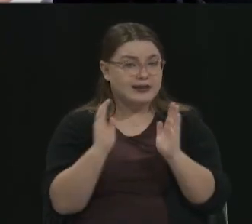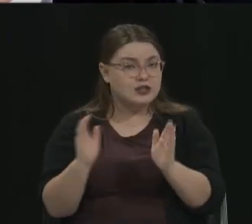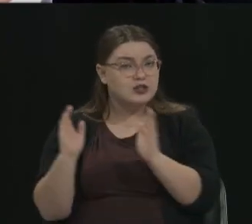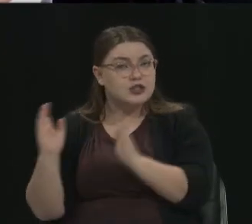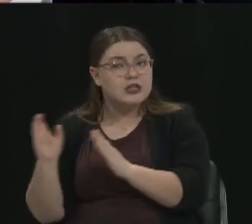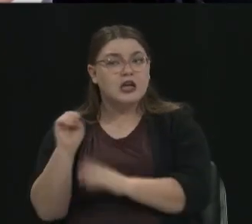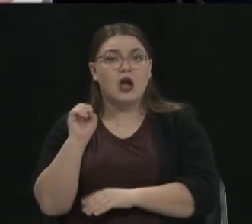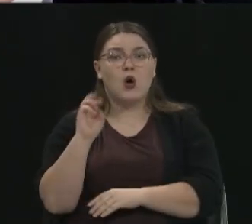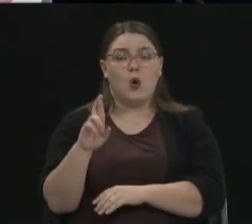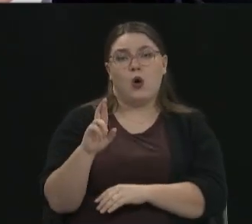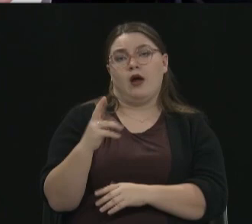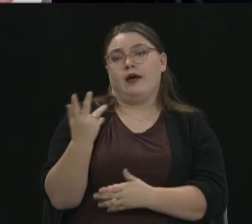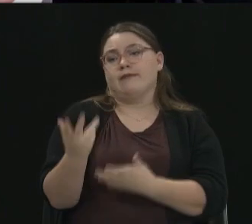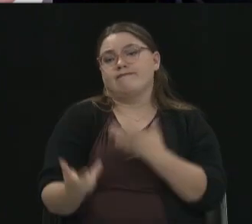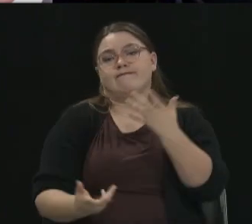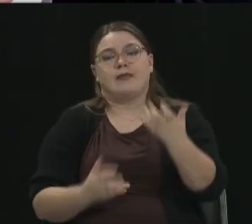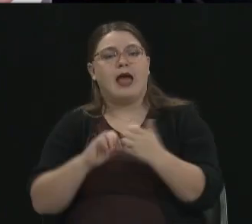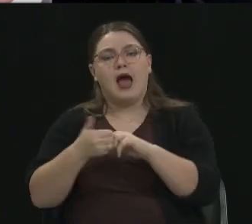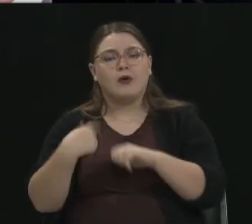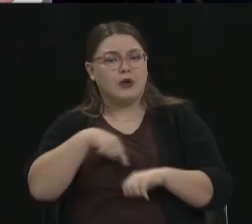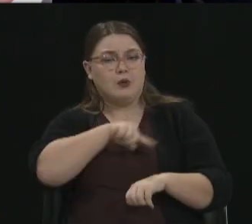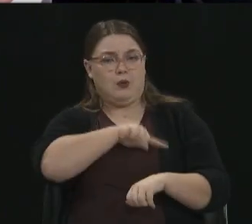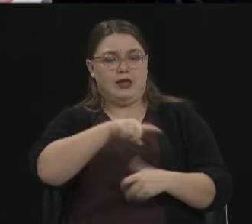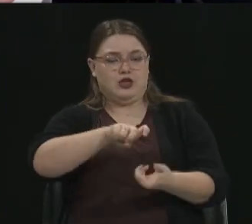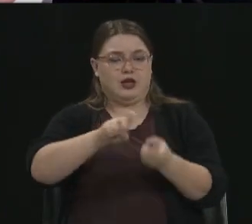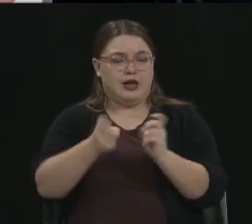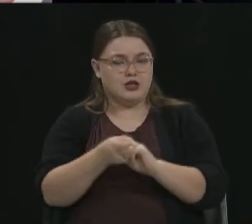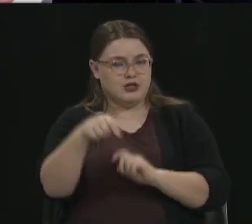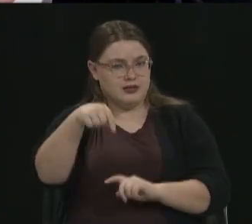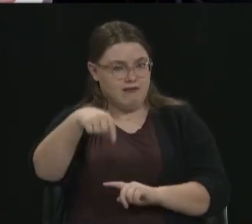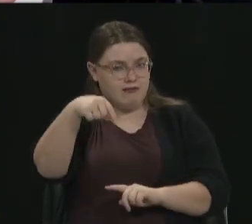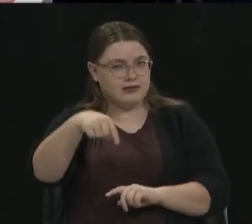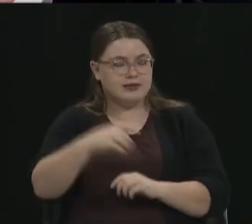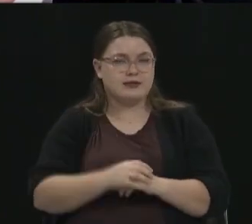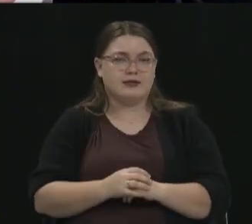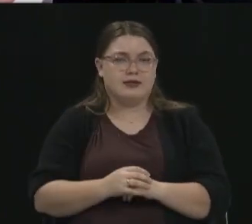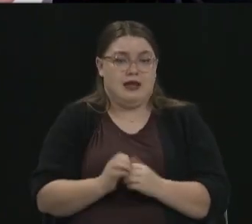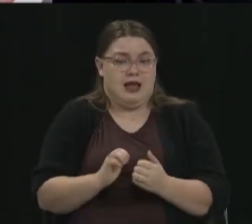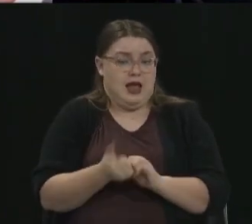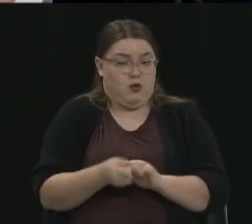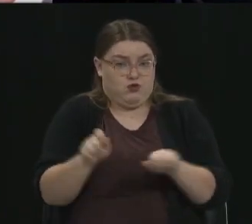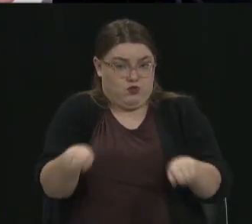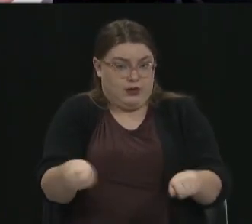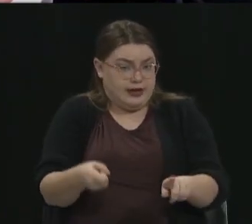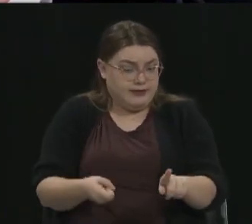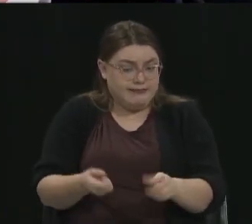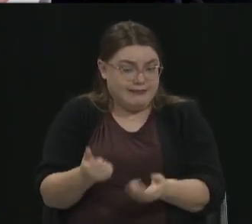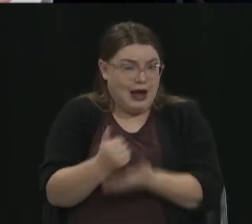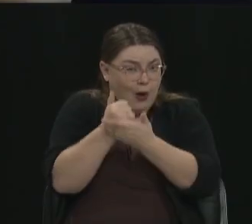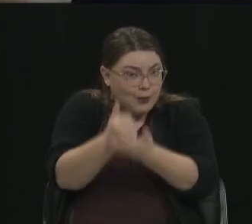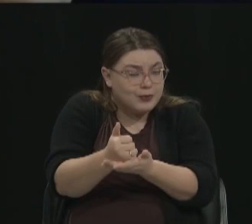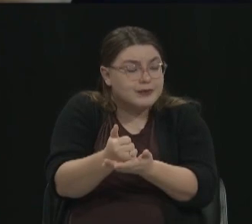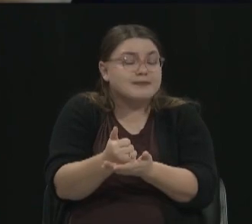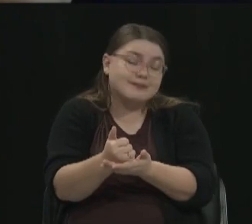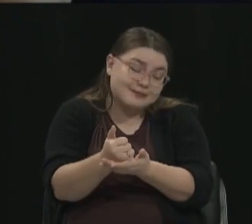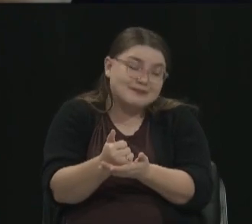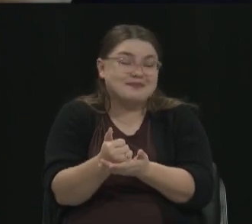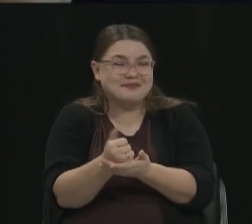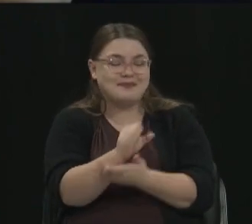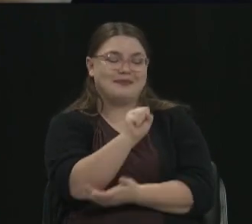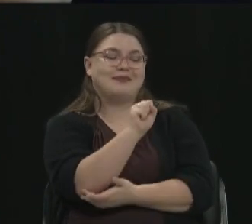we might have as it relates to this? And what is it that we can do? Yeah,